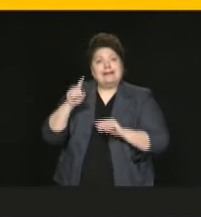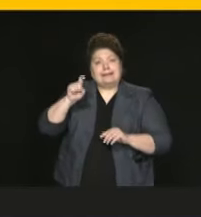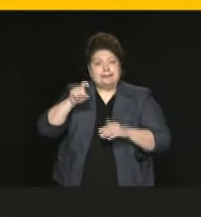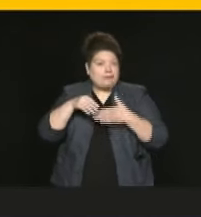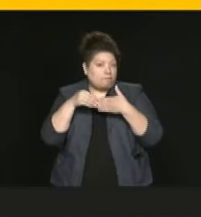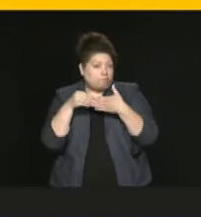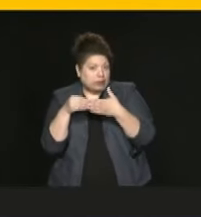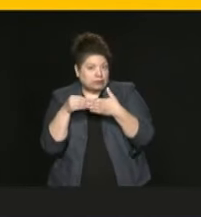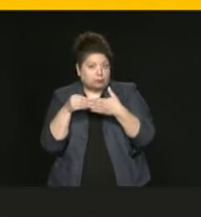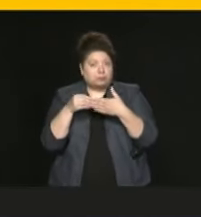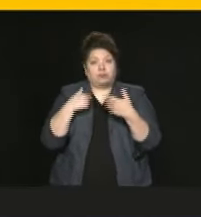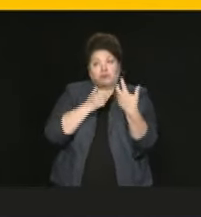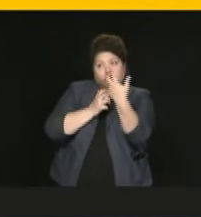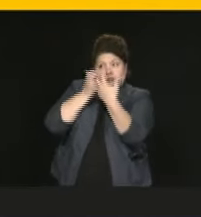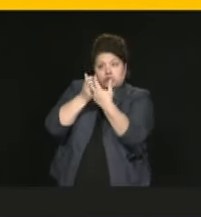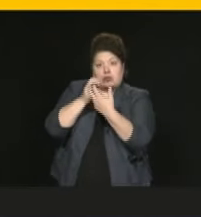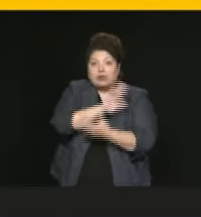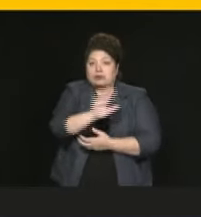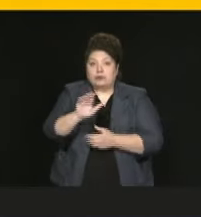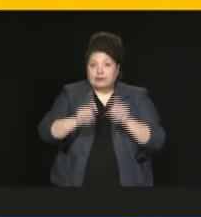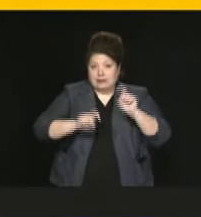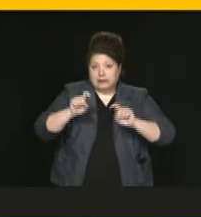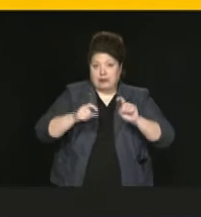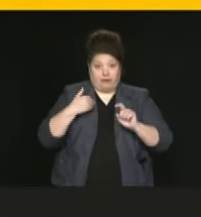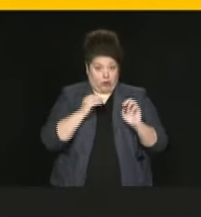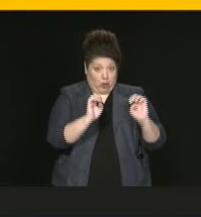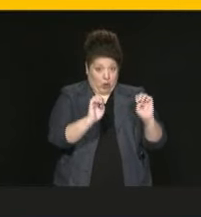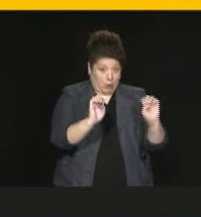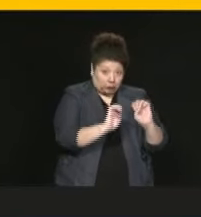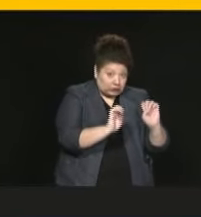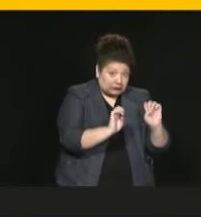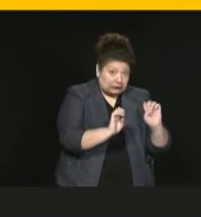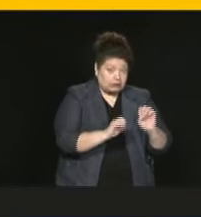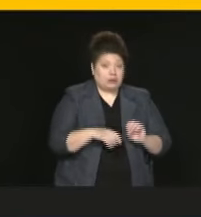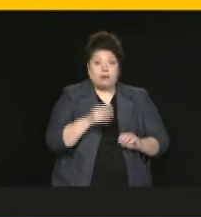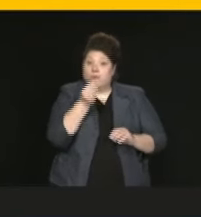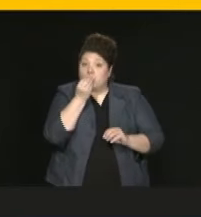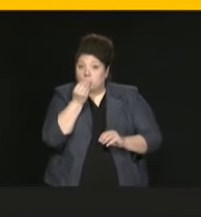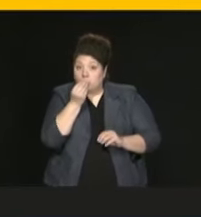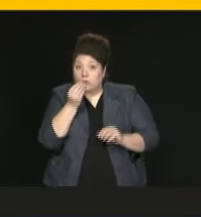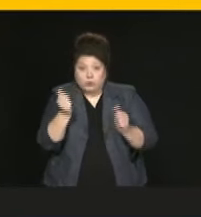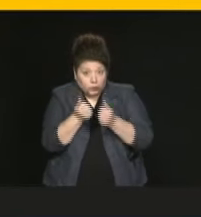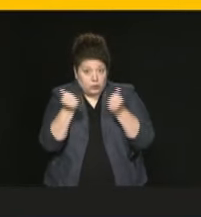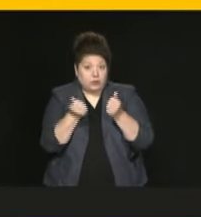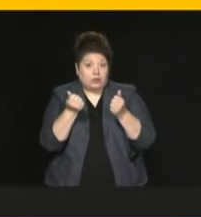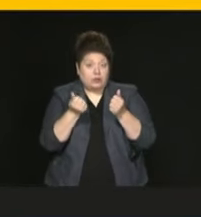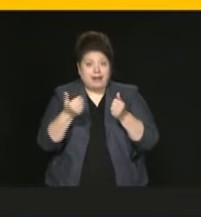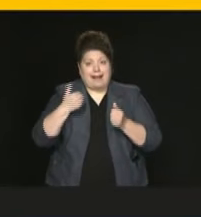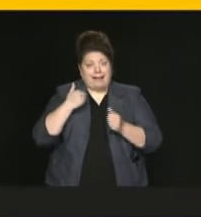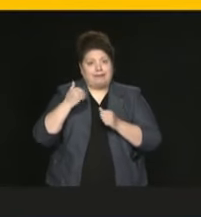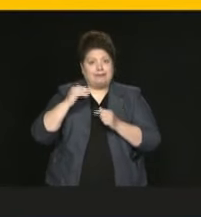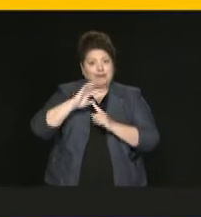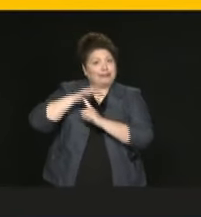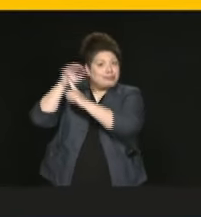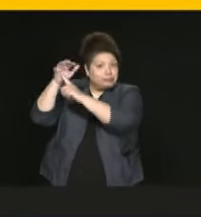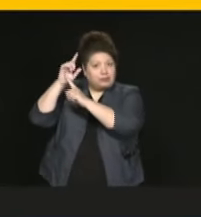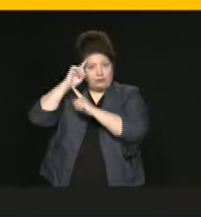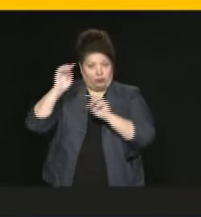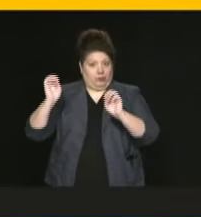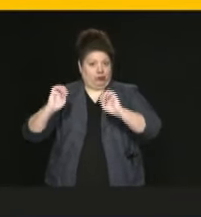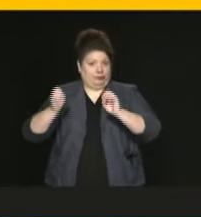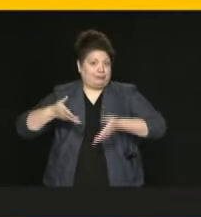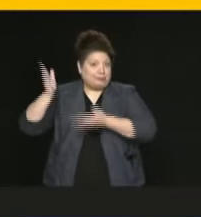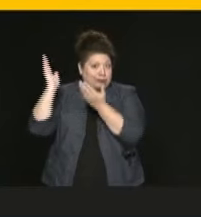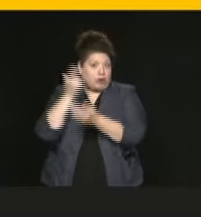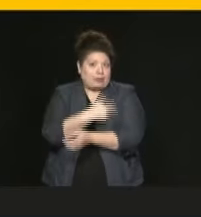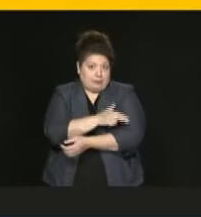emergency management responses, food security, or medevac services. In addition to maintaining critical